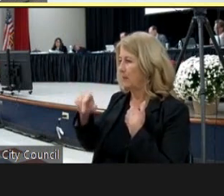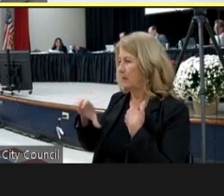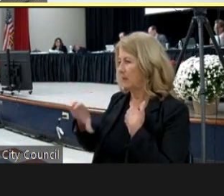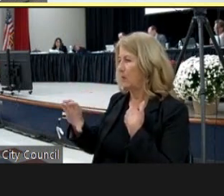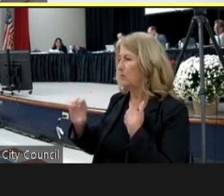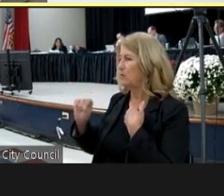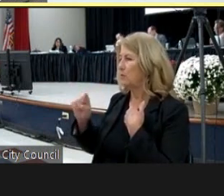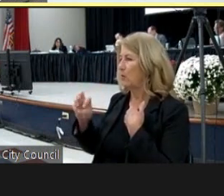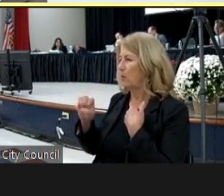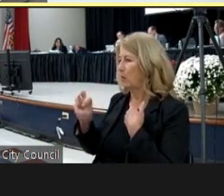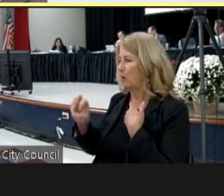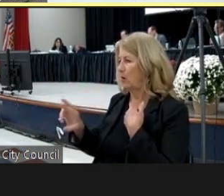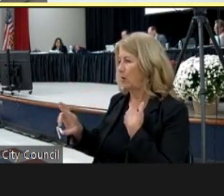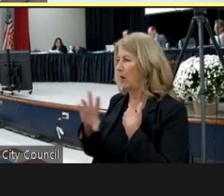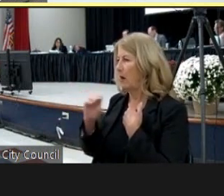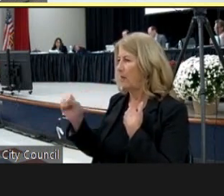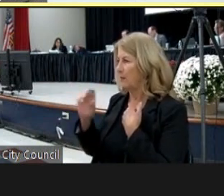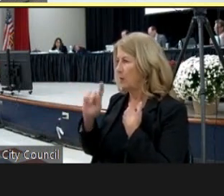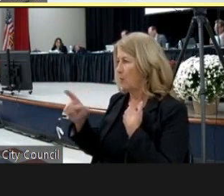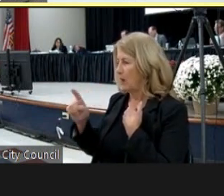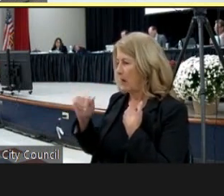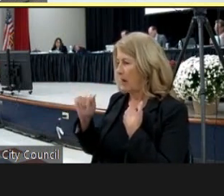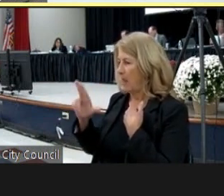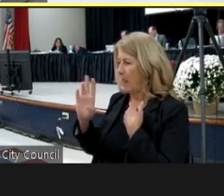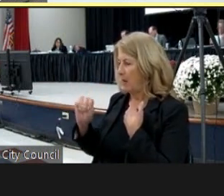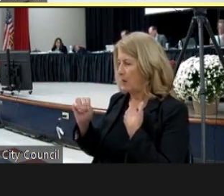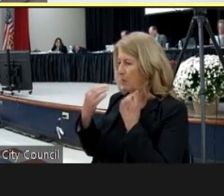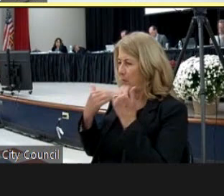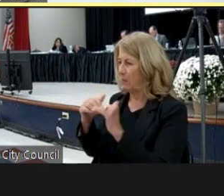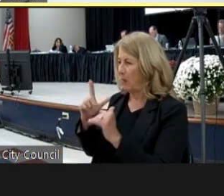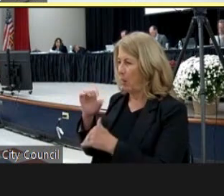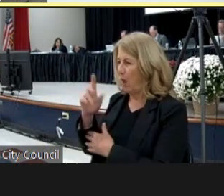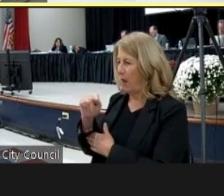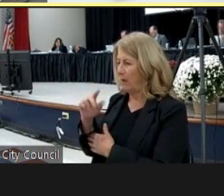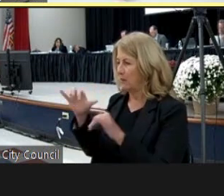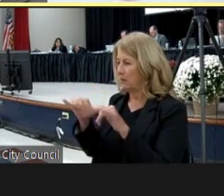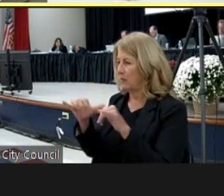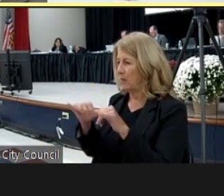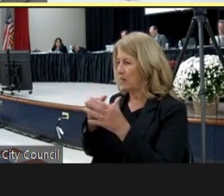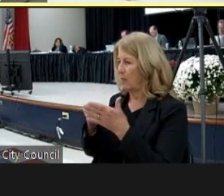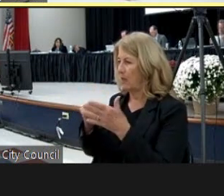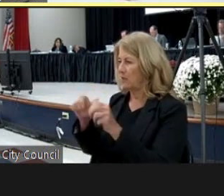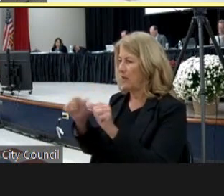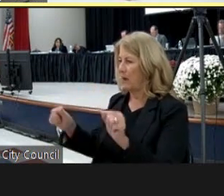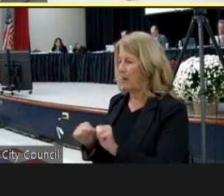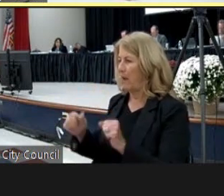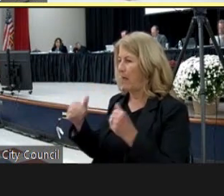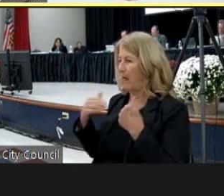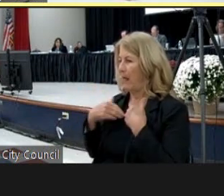is the 1 acre is the minimum lot size. And this area is served with City of Lake water.